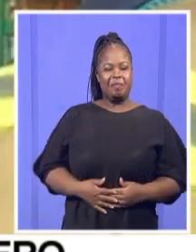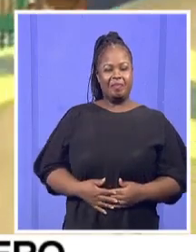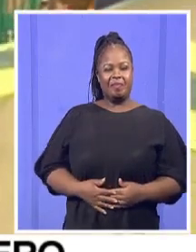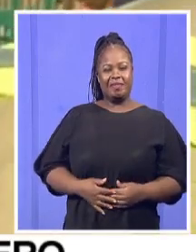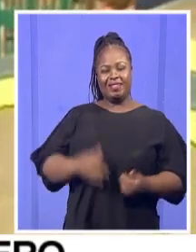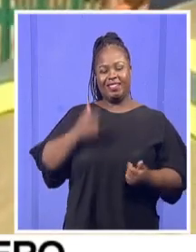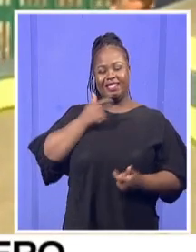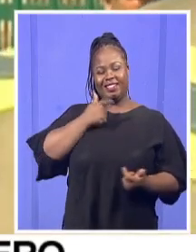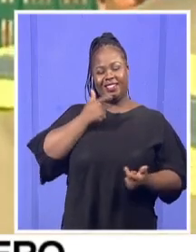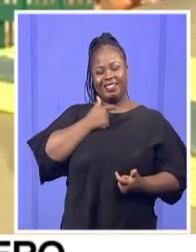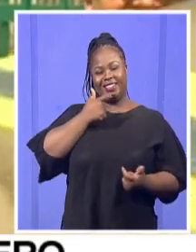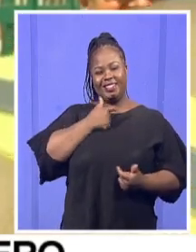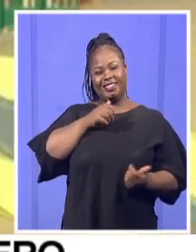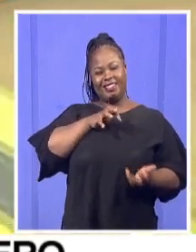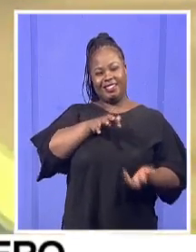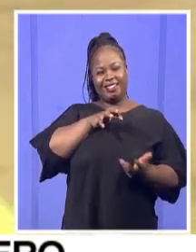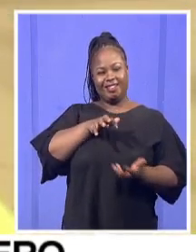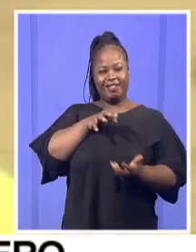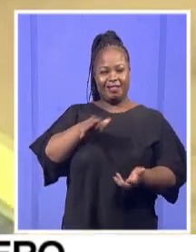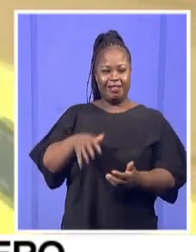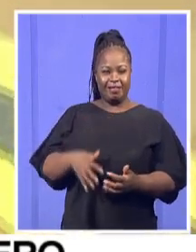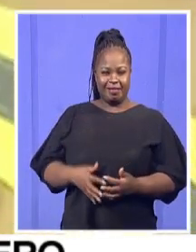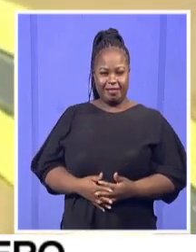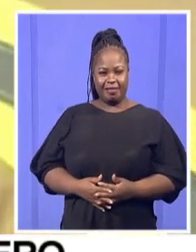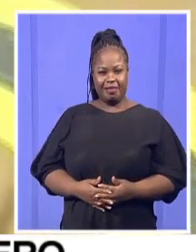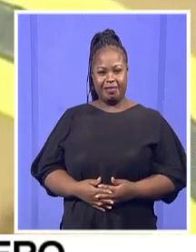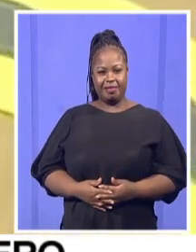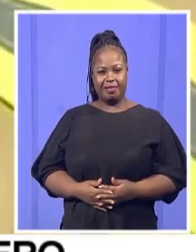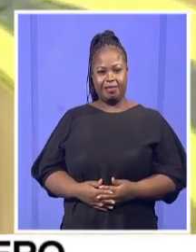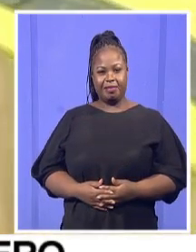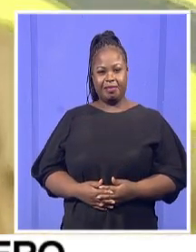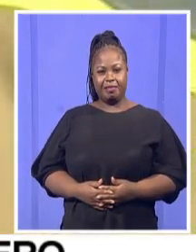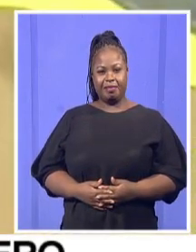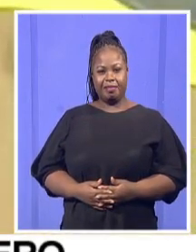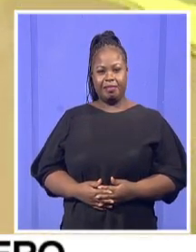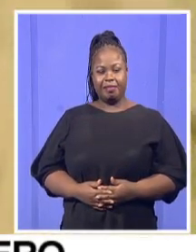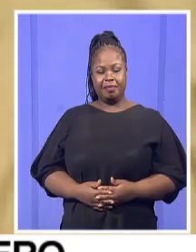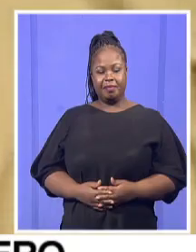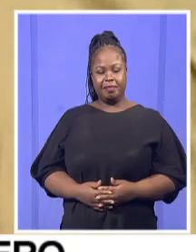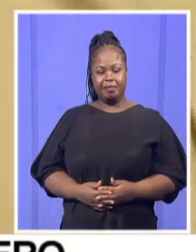8. That's all. That's as far as I can go.